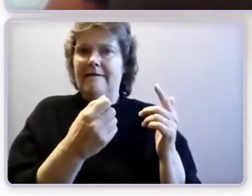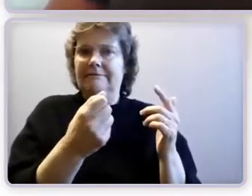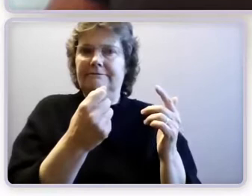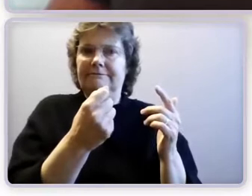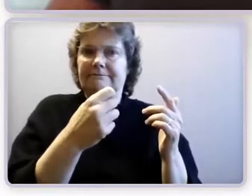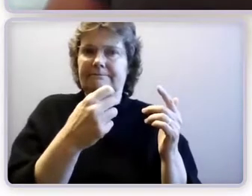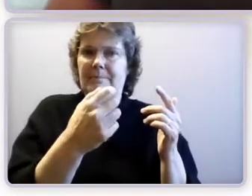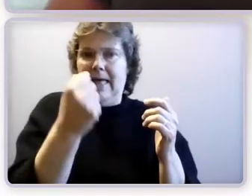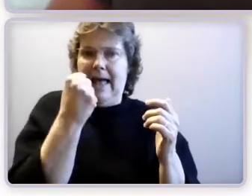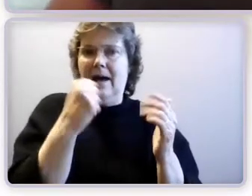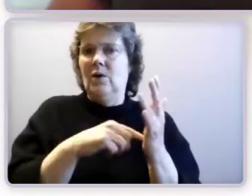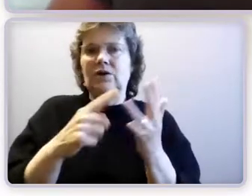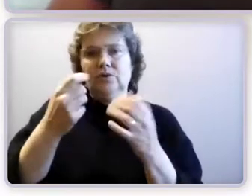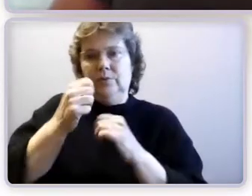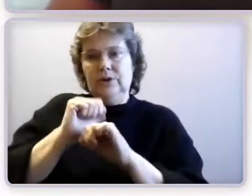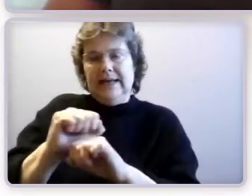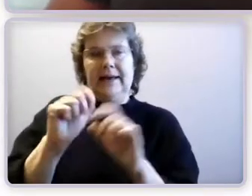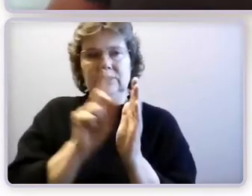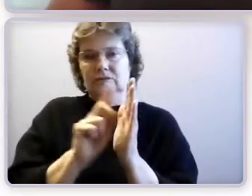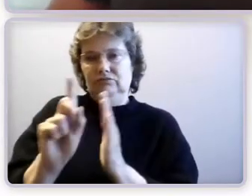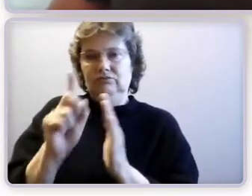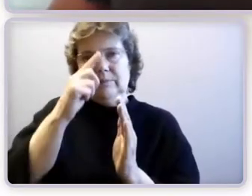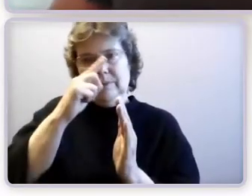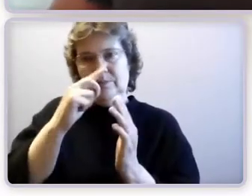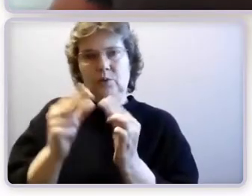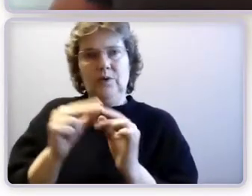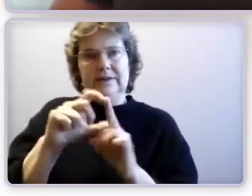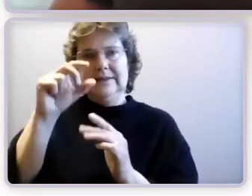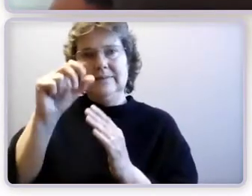with a disability. Under the new Act, is this still the case?